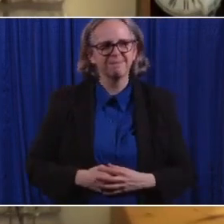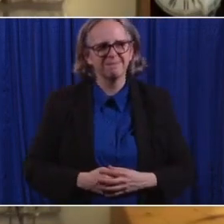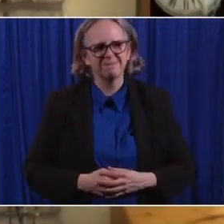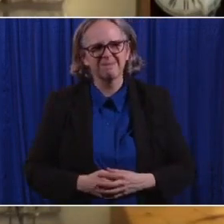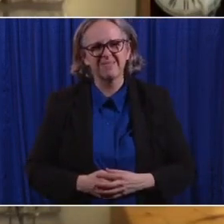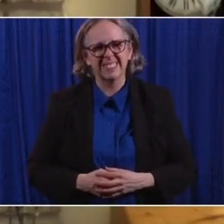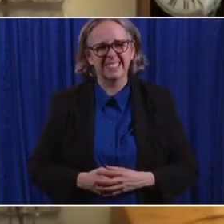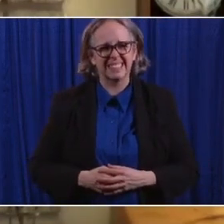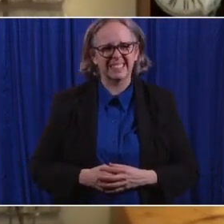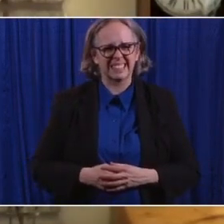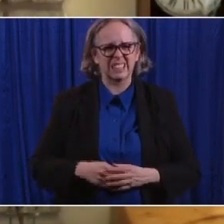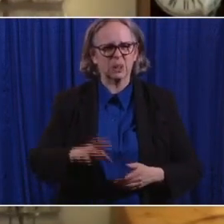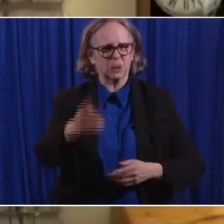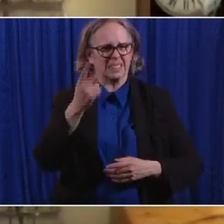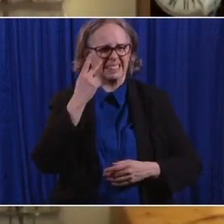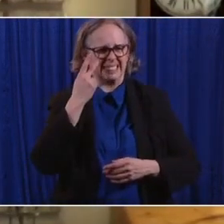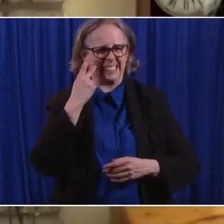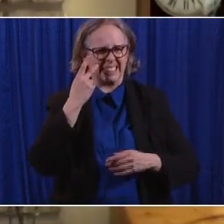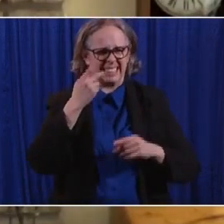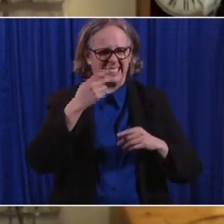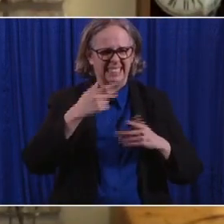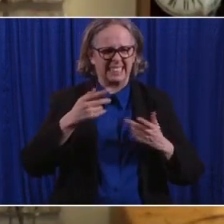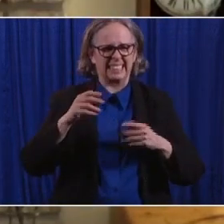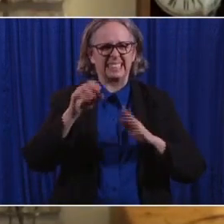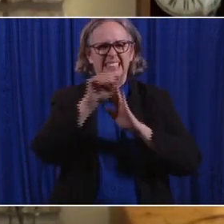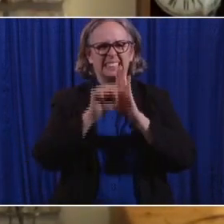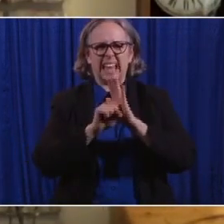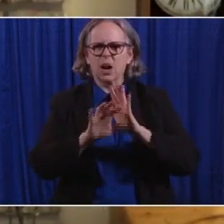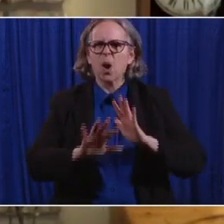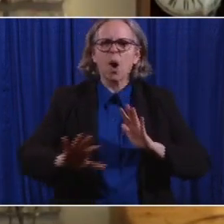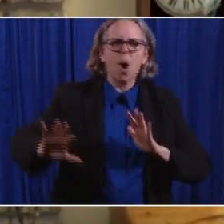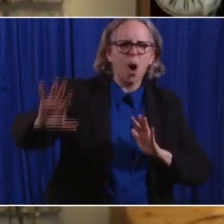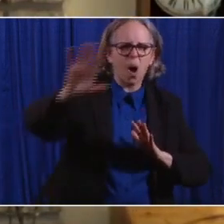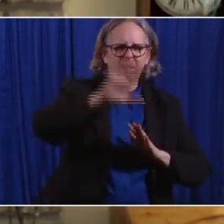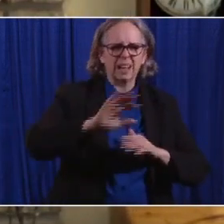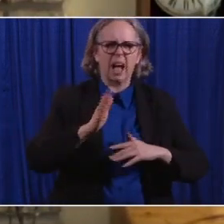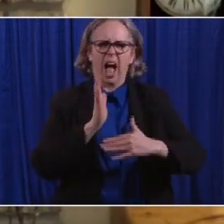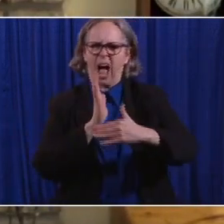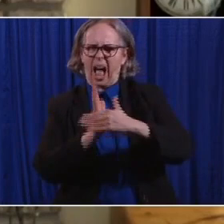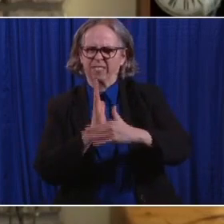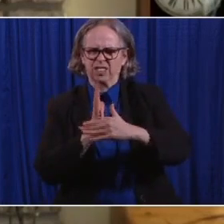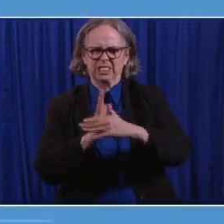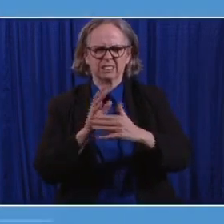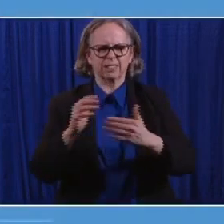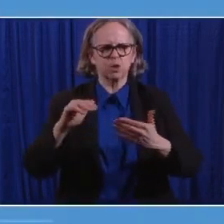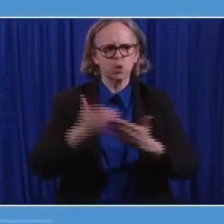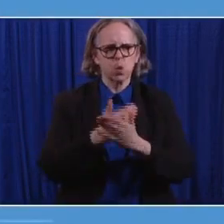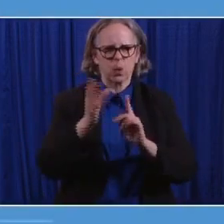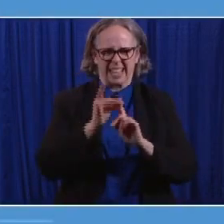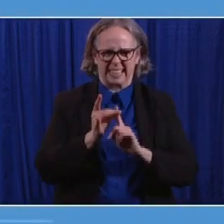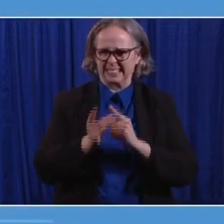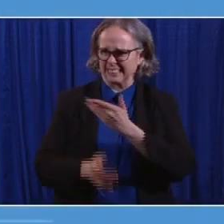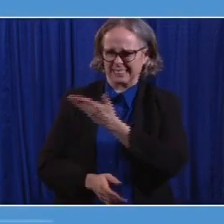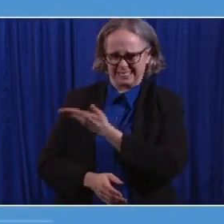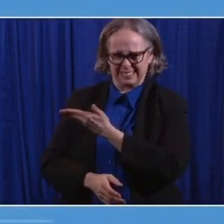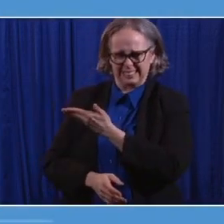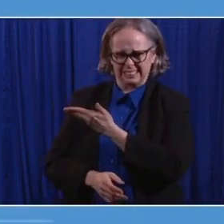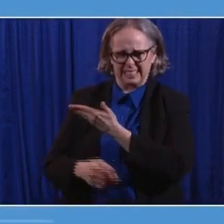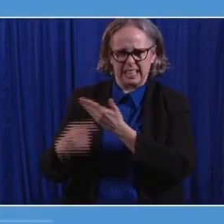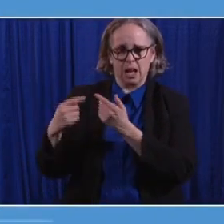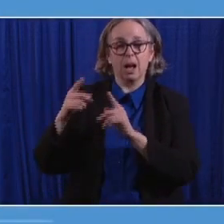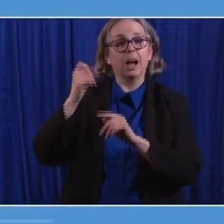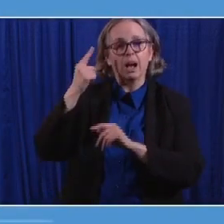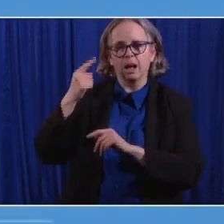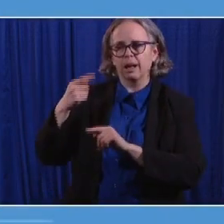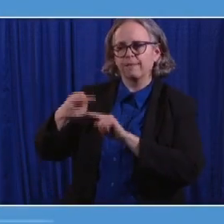statewide average of cases per 100,000 residents for a 2-week period since March of